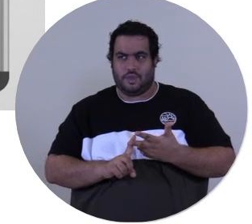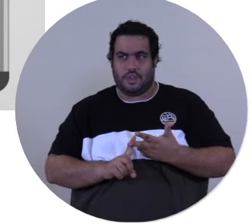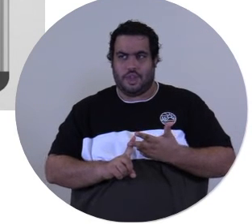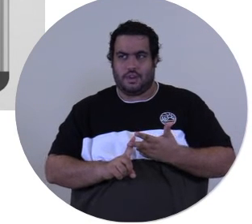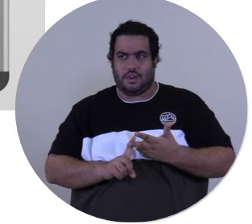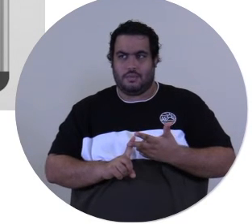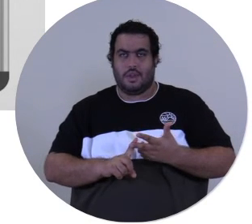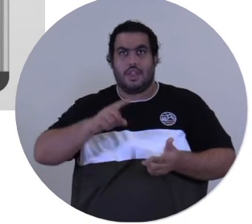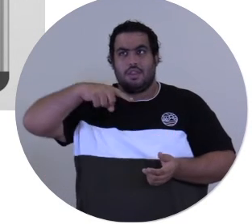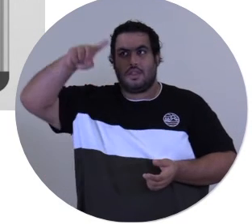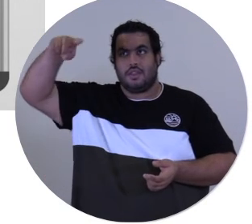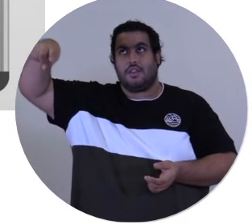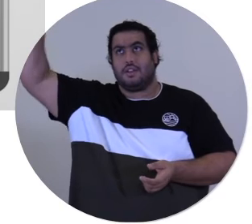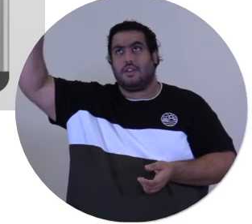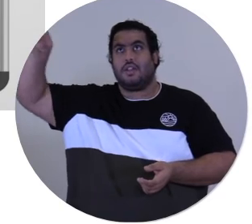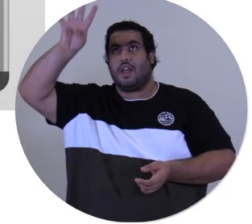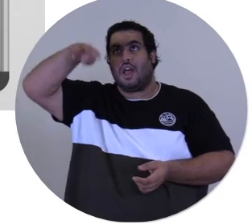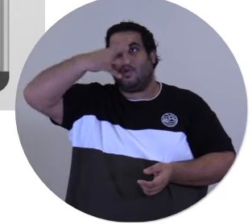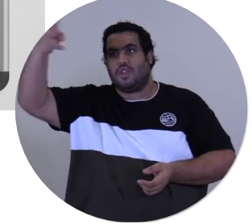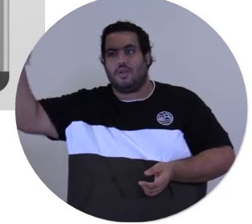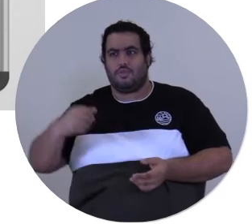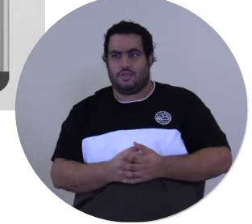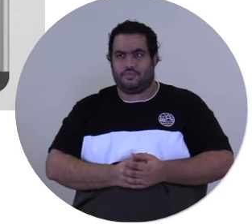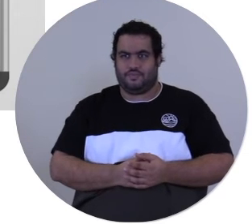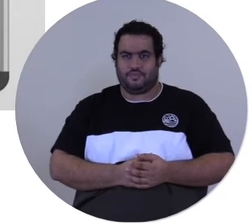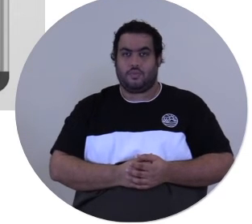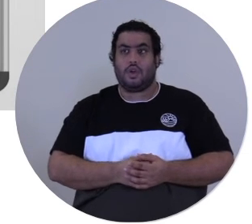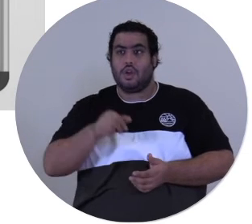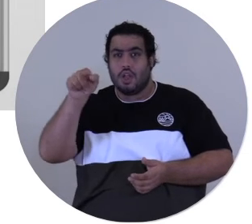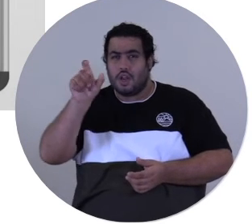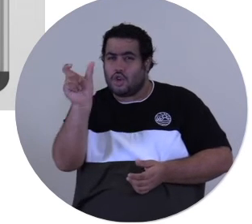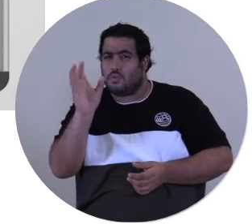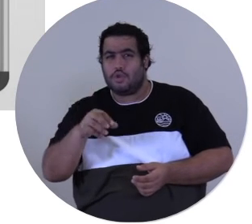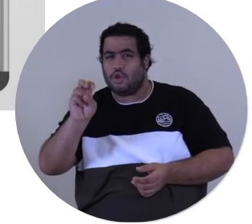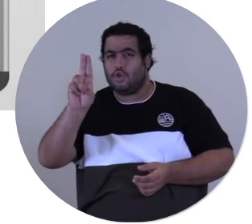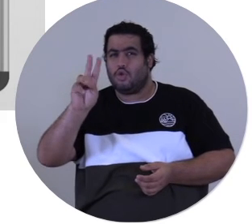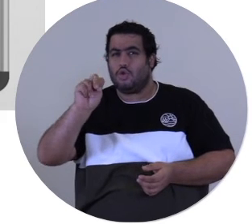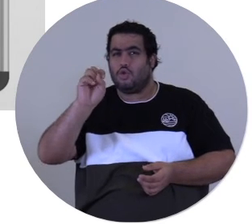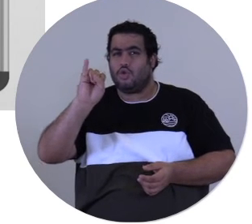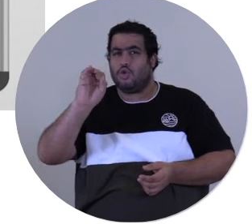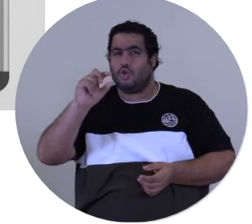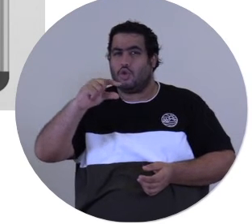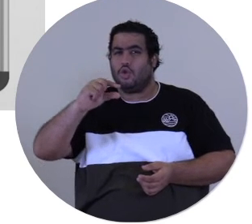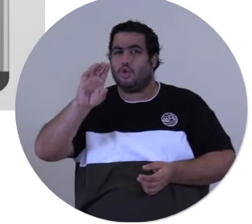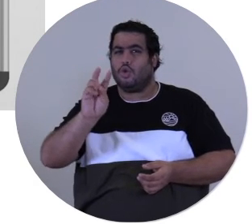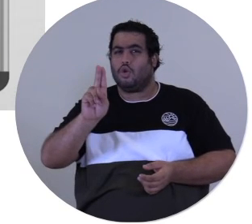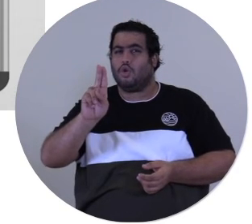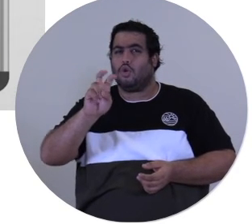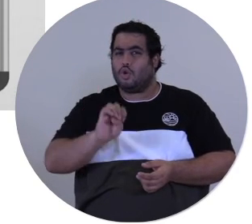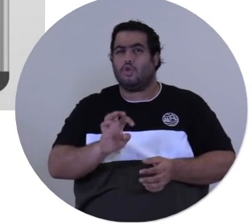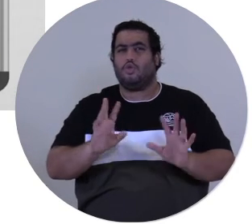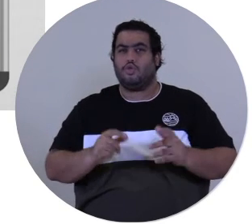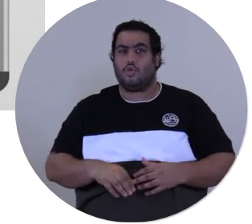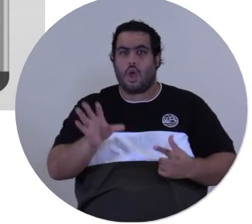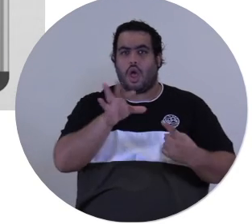and making them colorful. Unique means being the only one of its kind, unlike